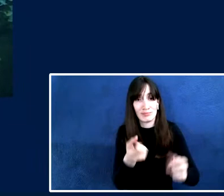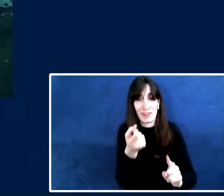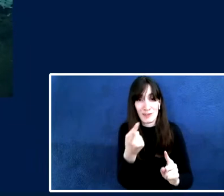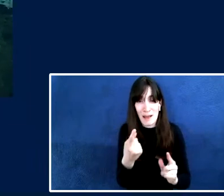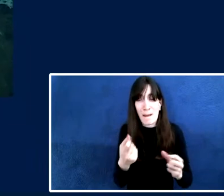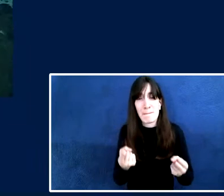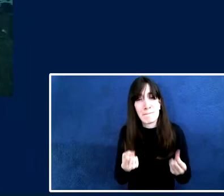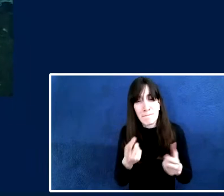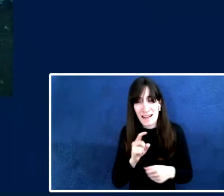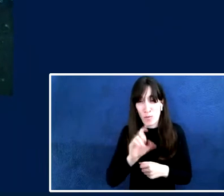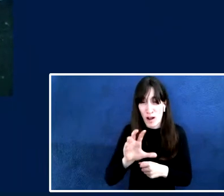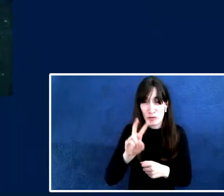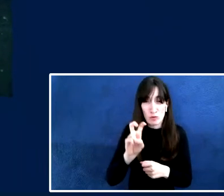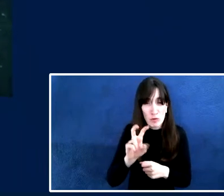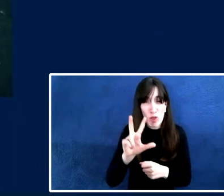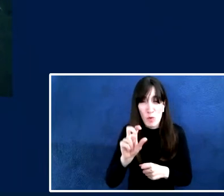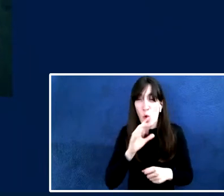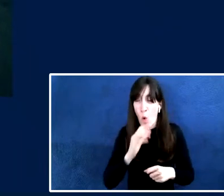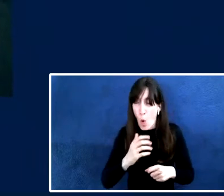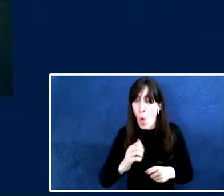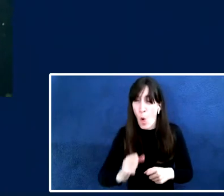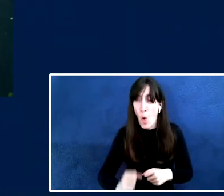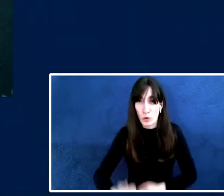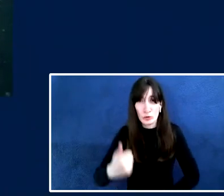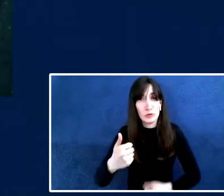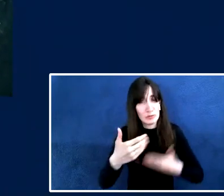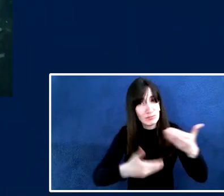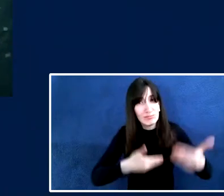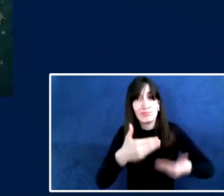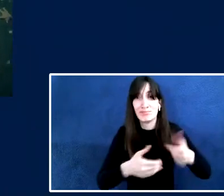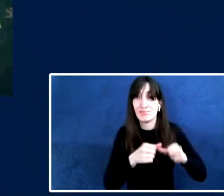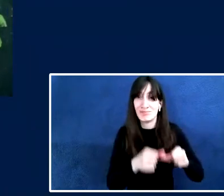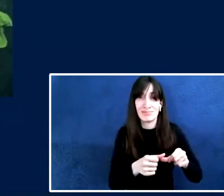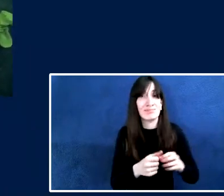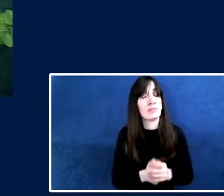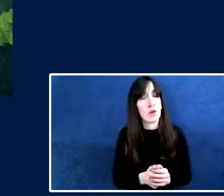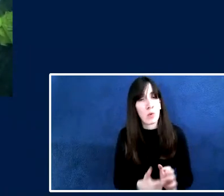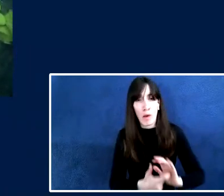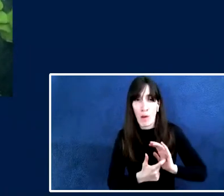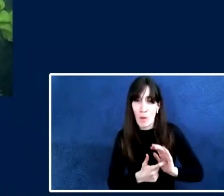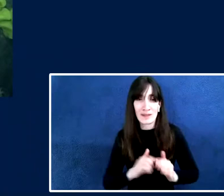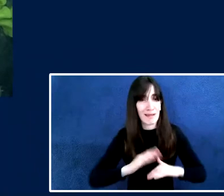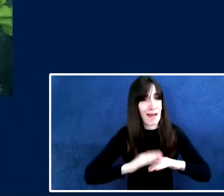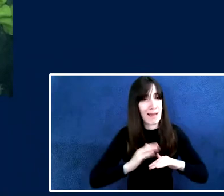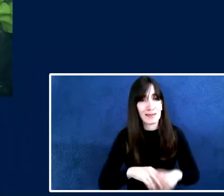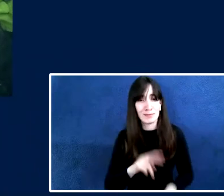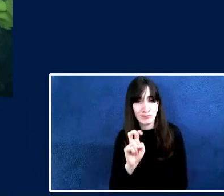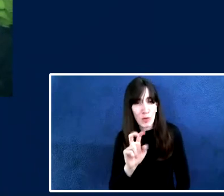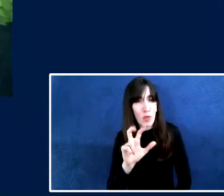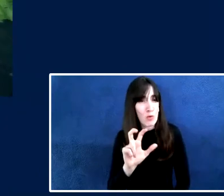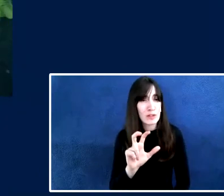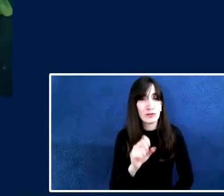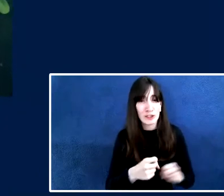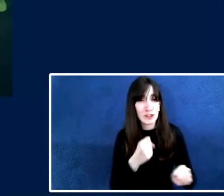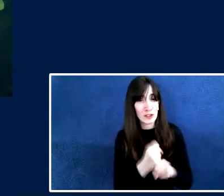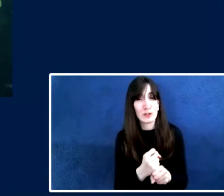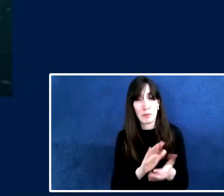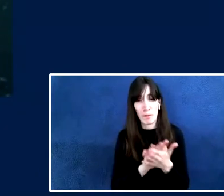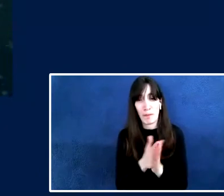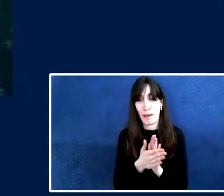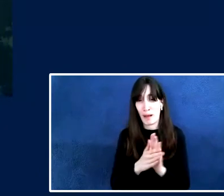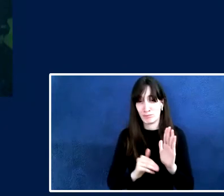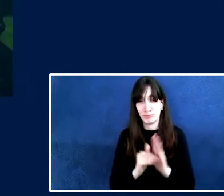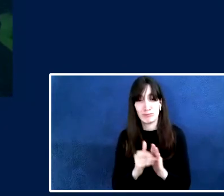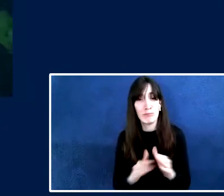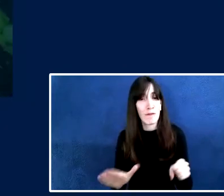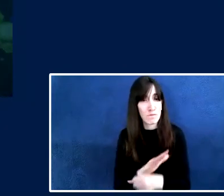even older than that. It takes at least a few centuries for them to reach a mature size. The one on the right here is at least a couple